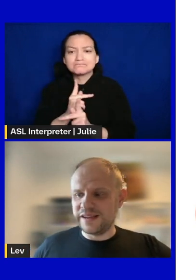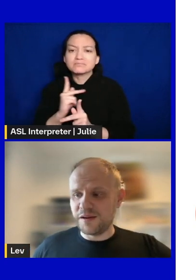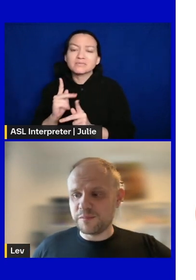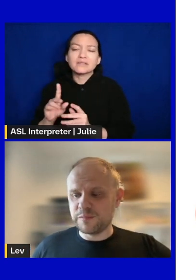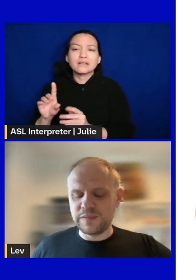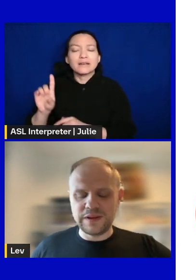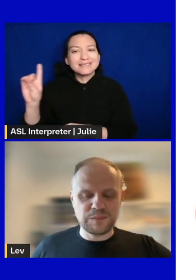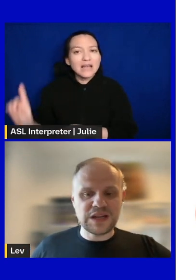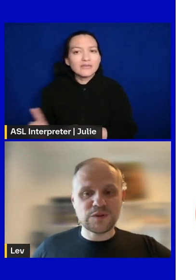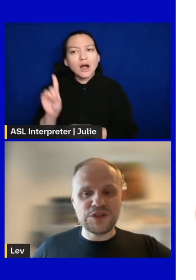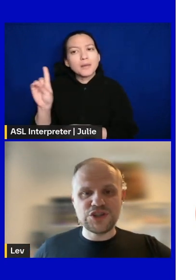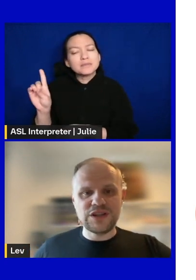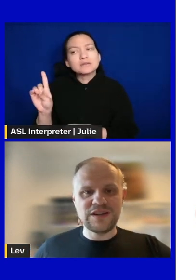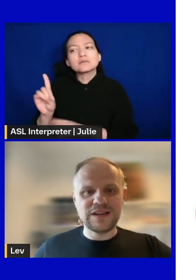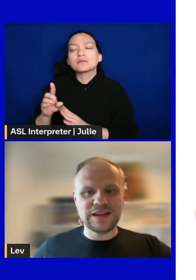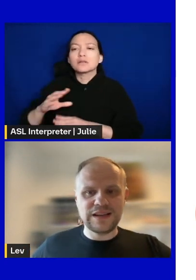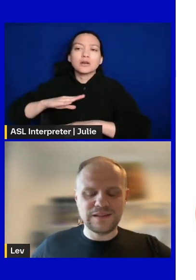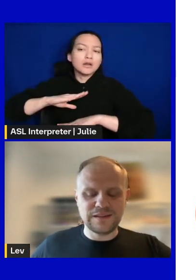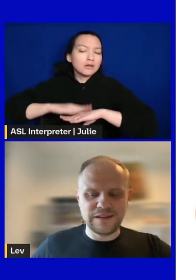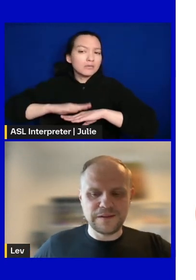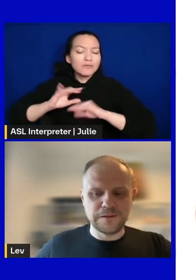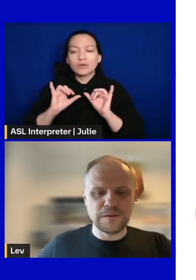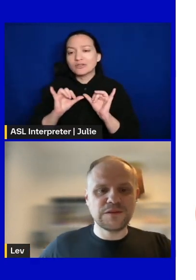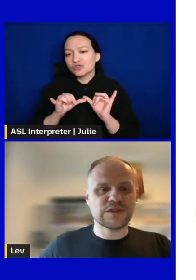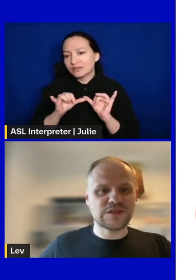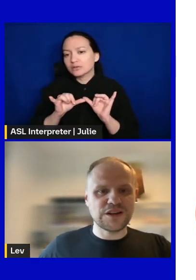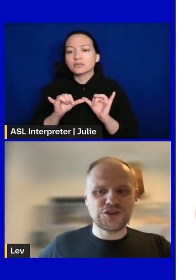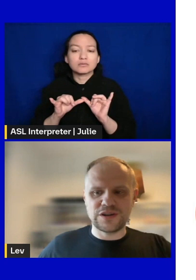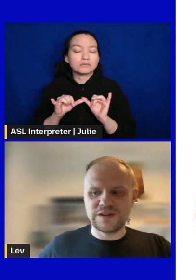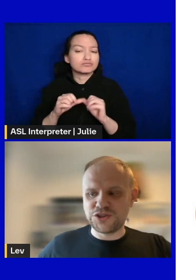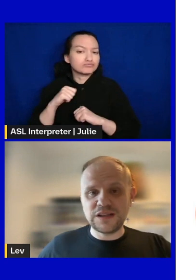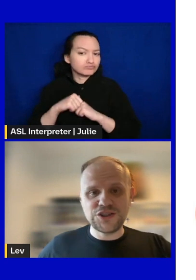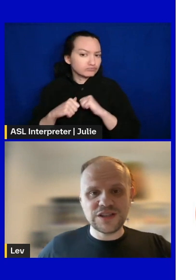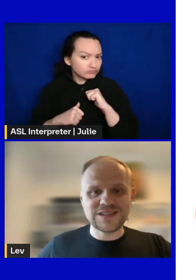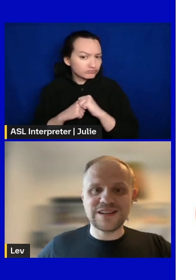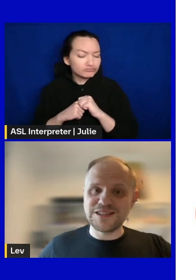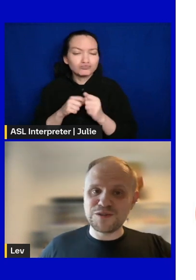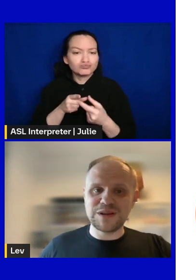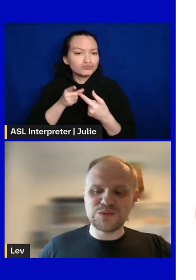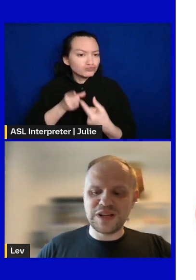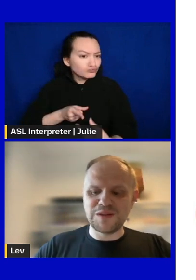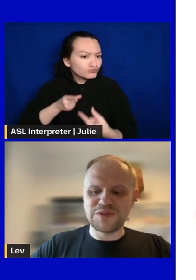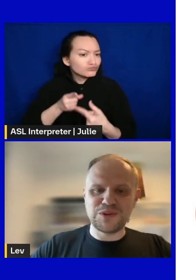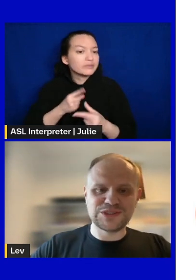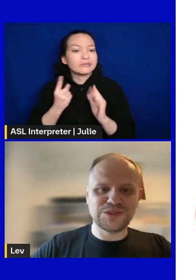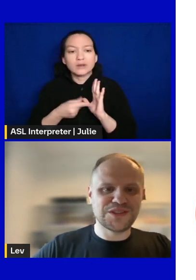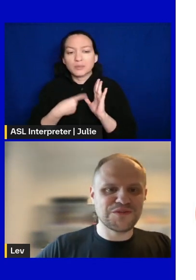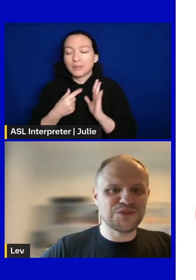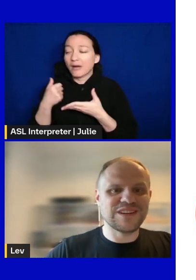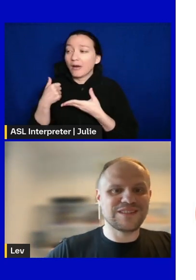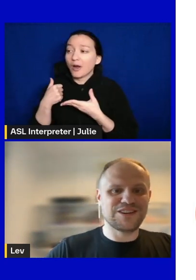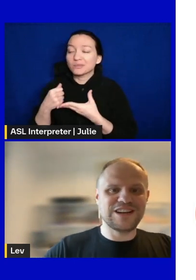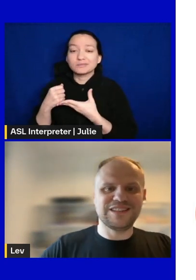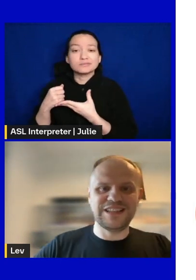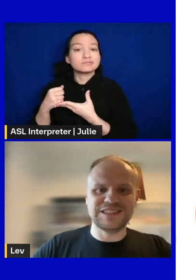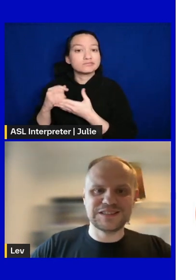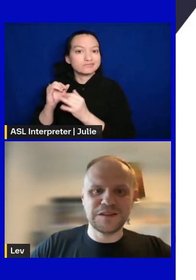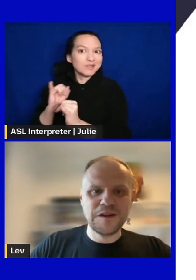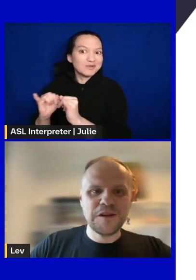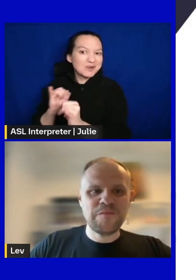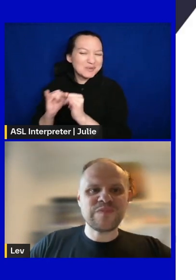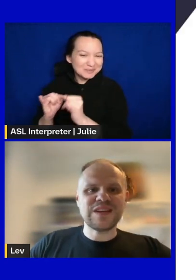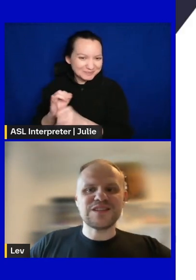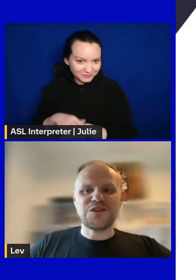DevOps, platform engineering, and infrastructure challenges. And sometimes we help them also interview their